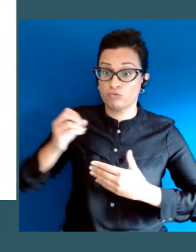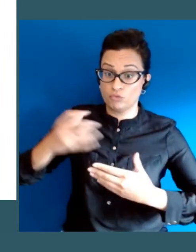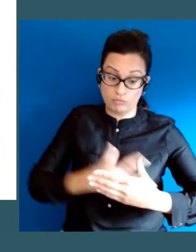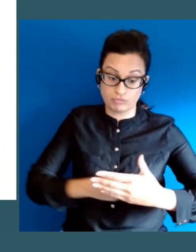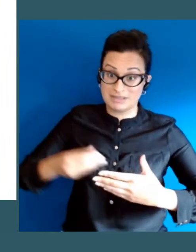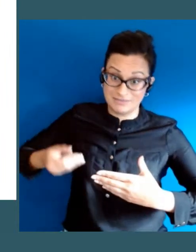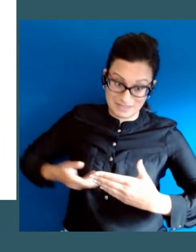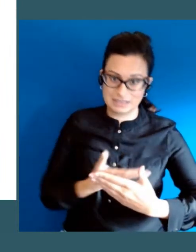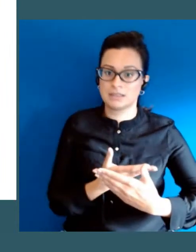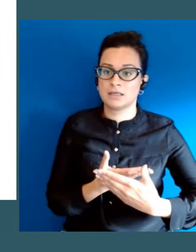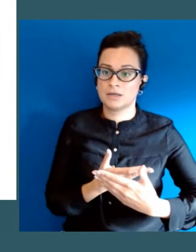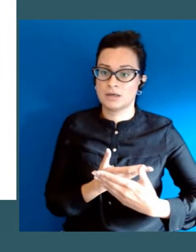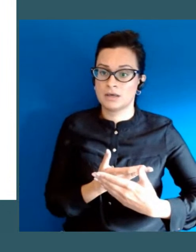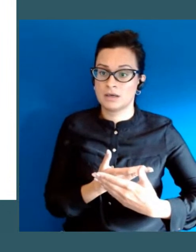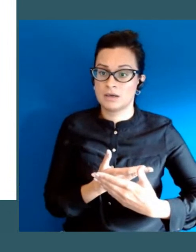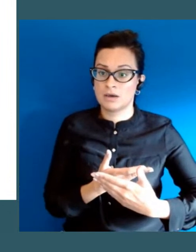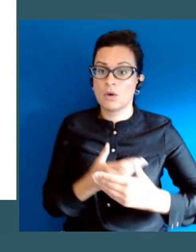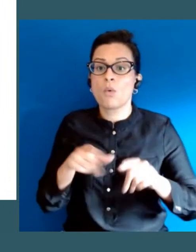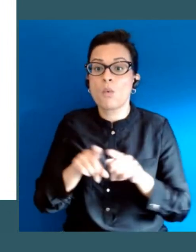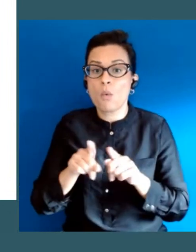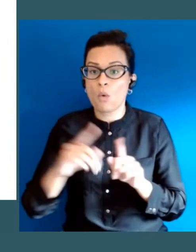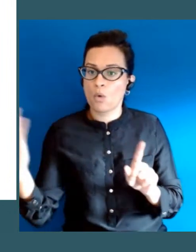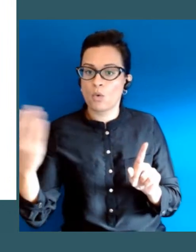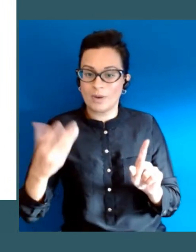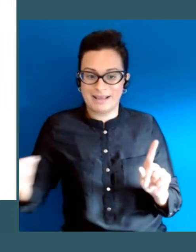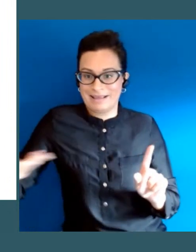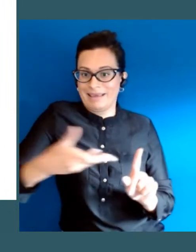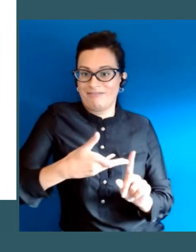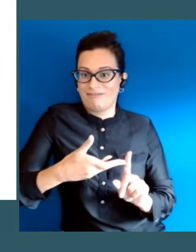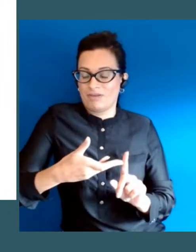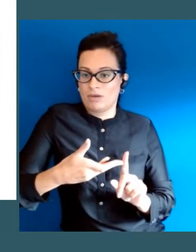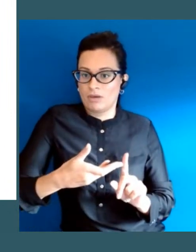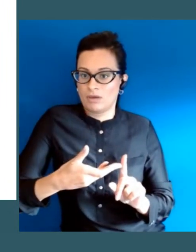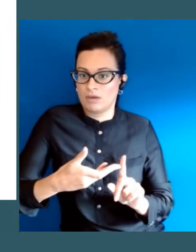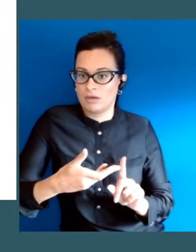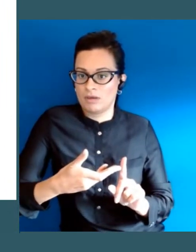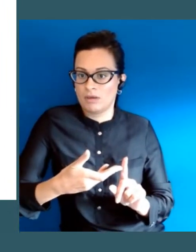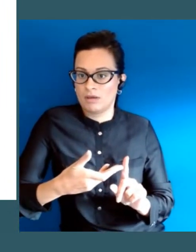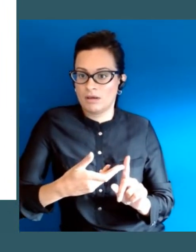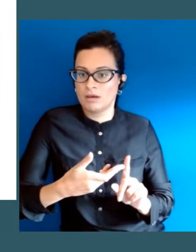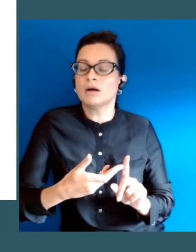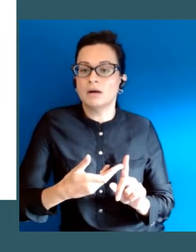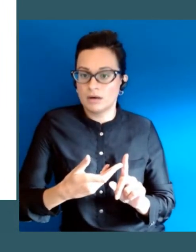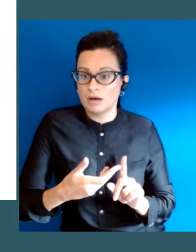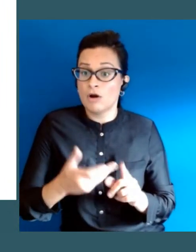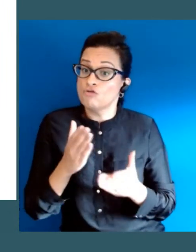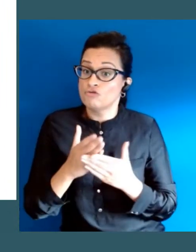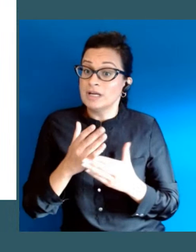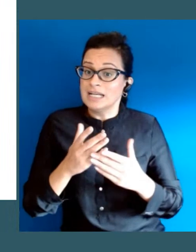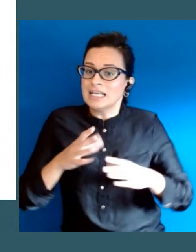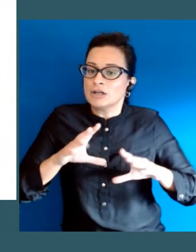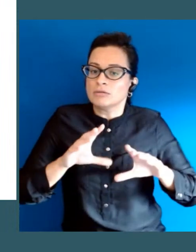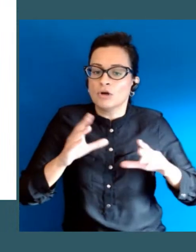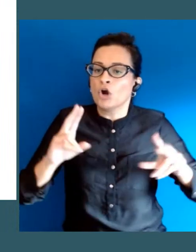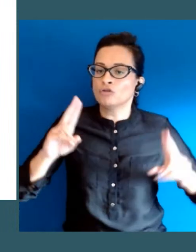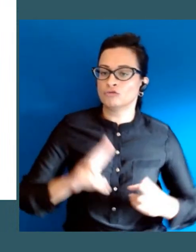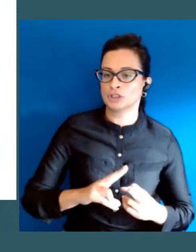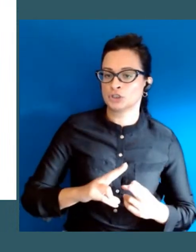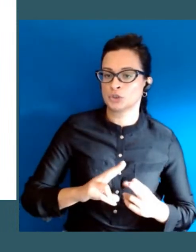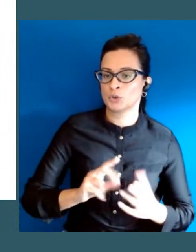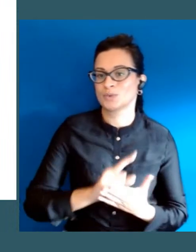direct exposure with early weaning seems to reduce the risk of peanut sensitization in the longer